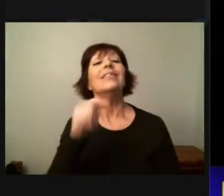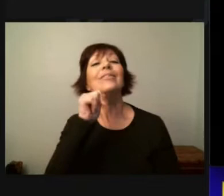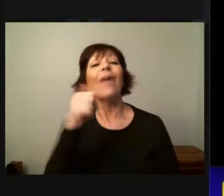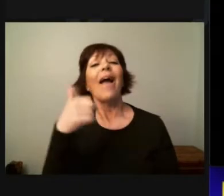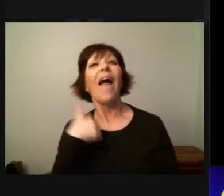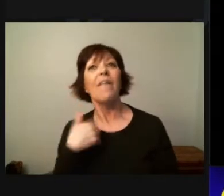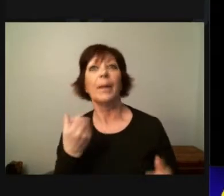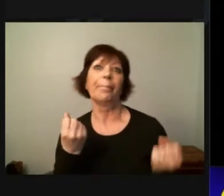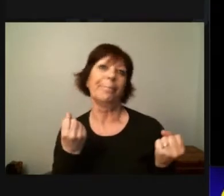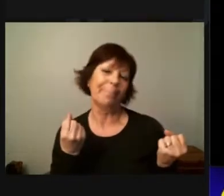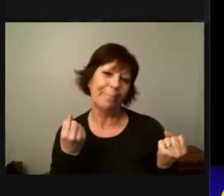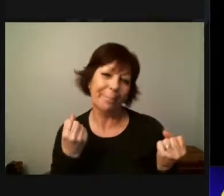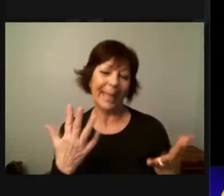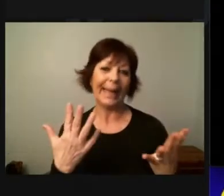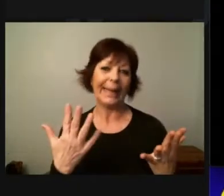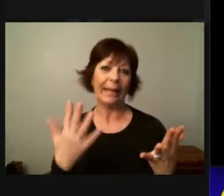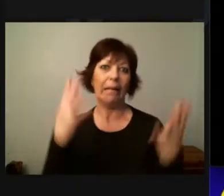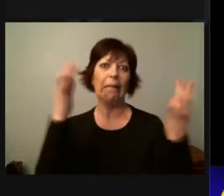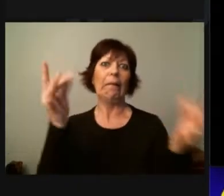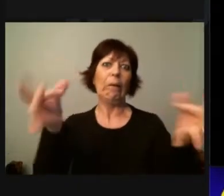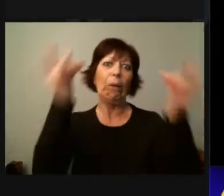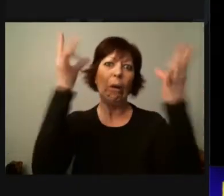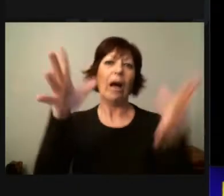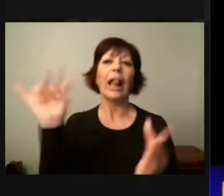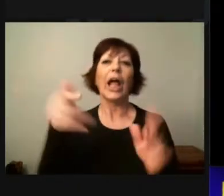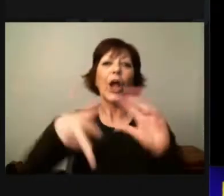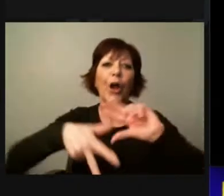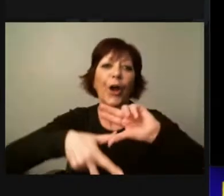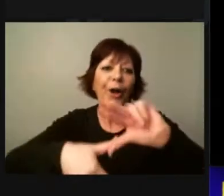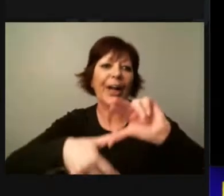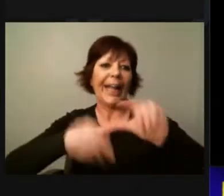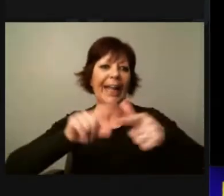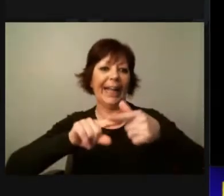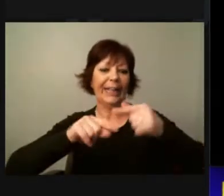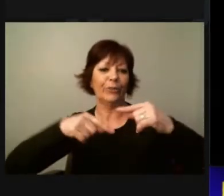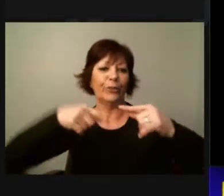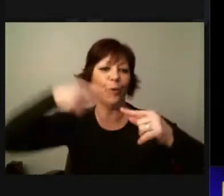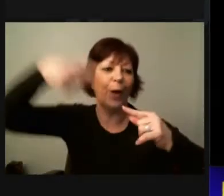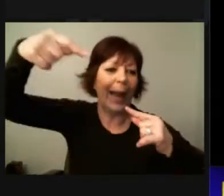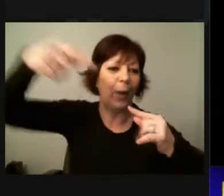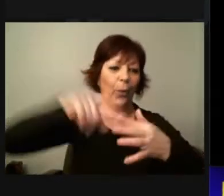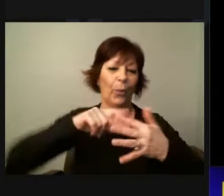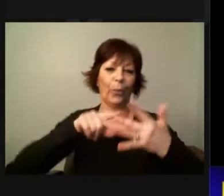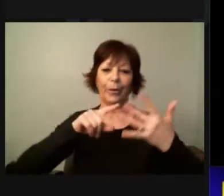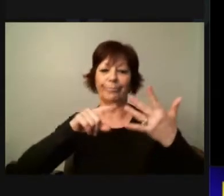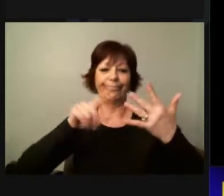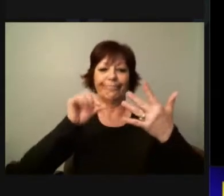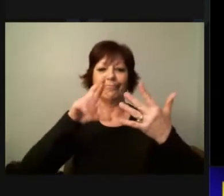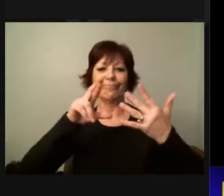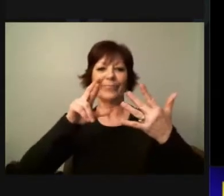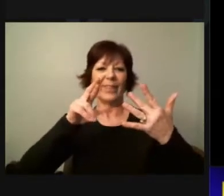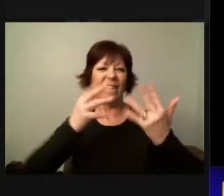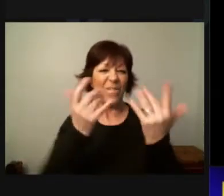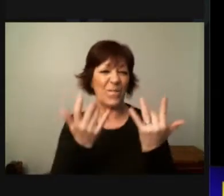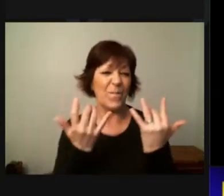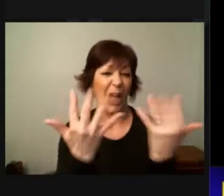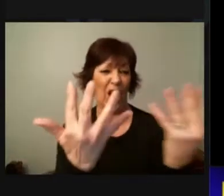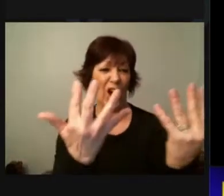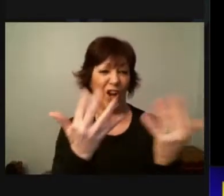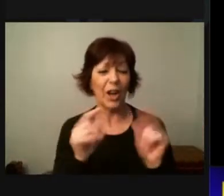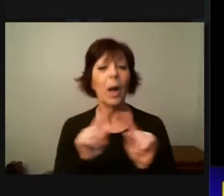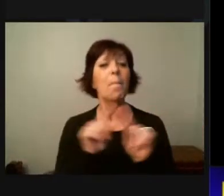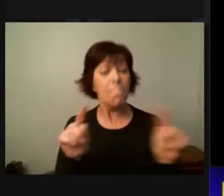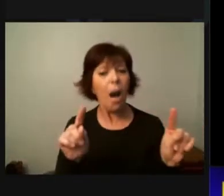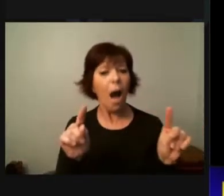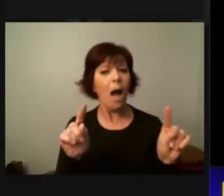a whole lot of natural disasters like hurricanes or tornadoes or wildfires, but yet we